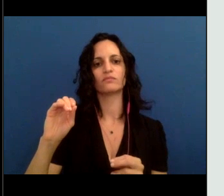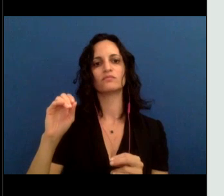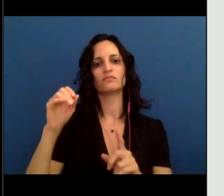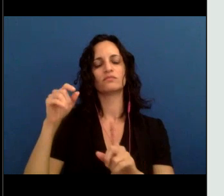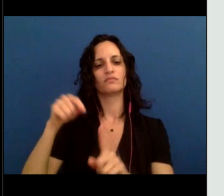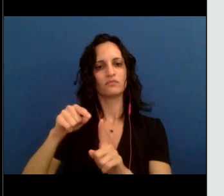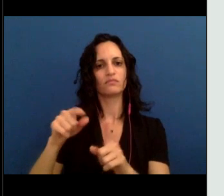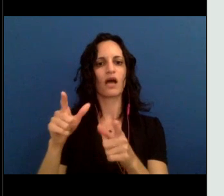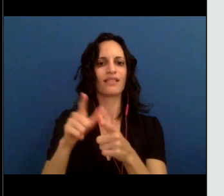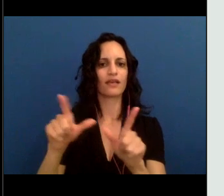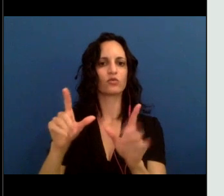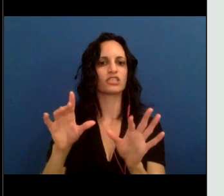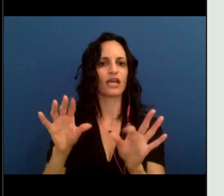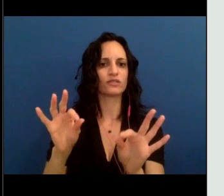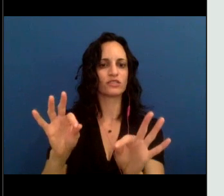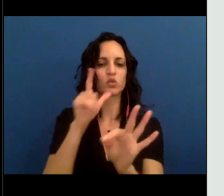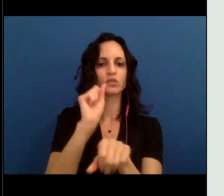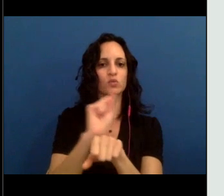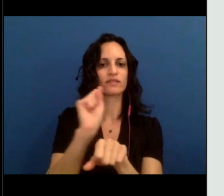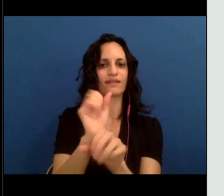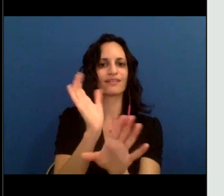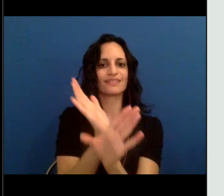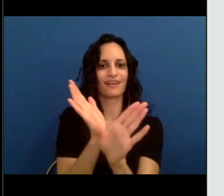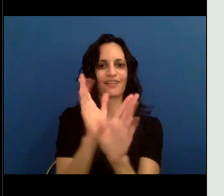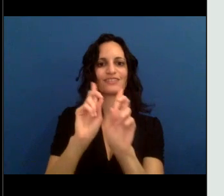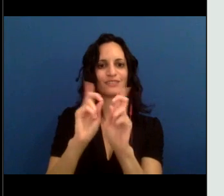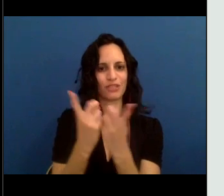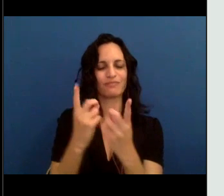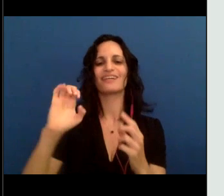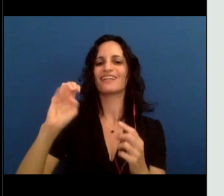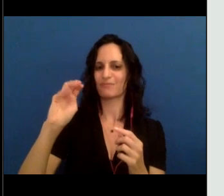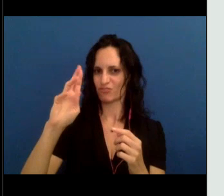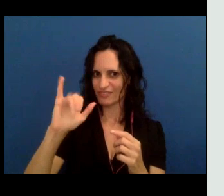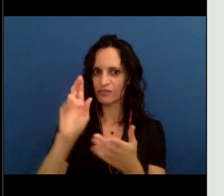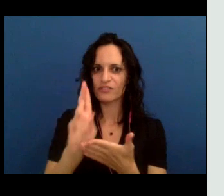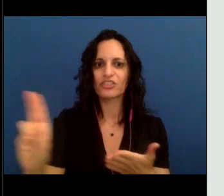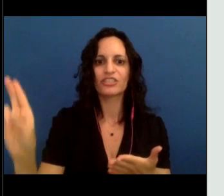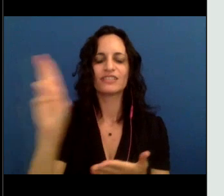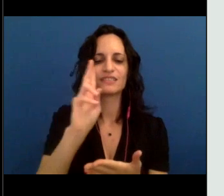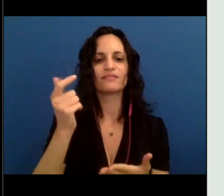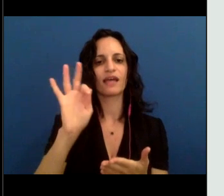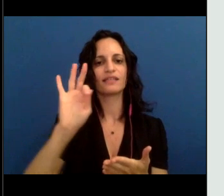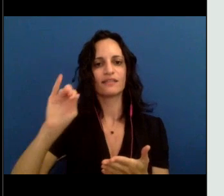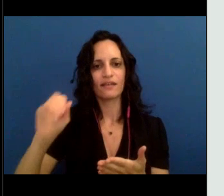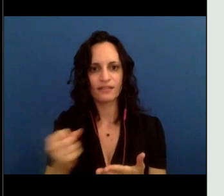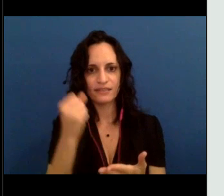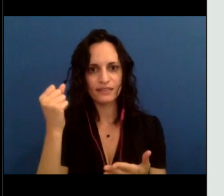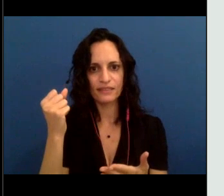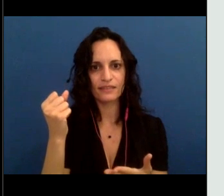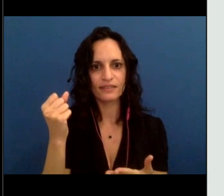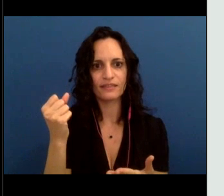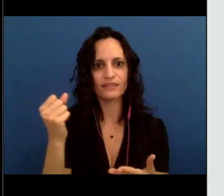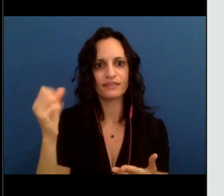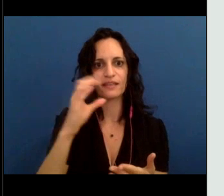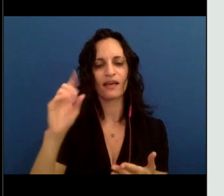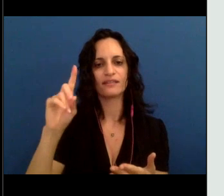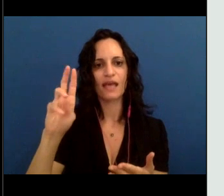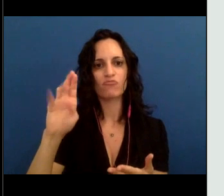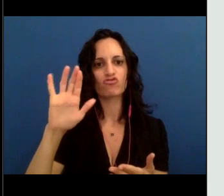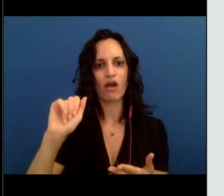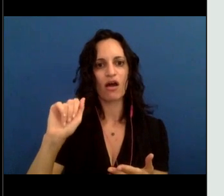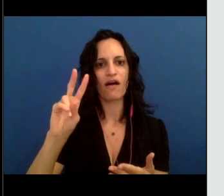working at the psychology department at Emory University, no less, in the 90s, as well as Deborah Vidali, who's in anthropology.